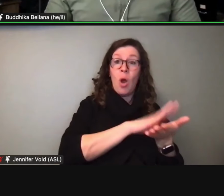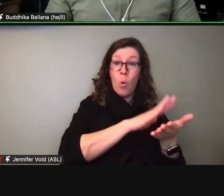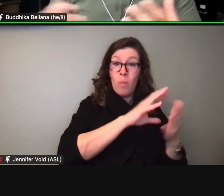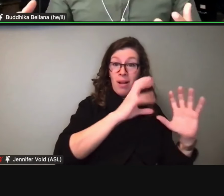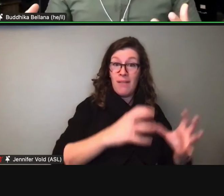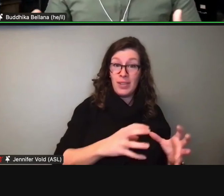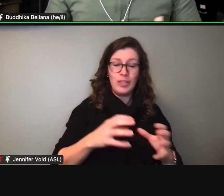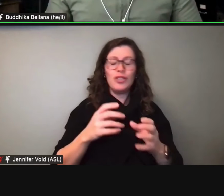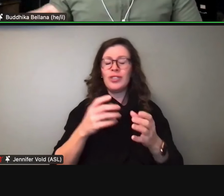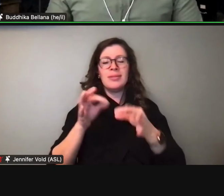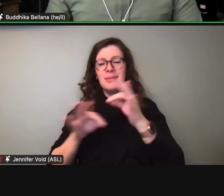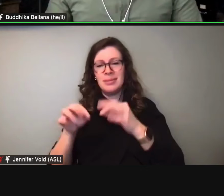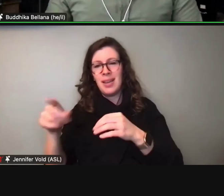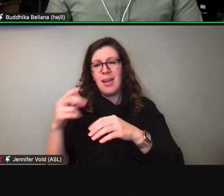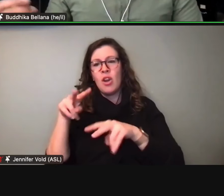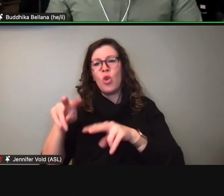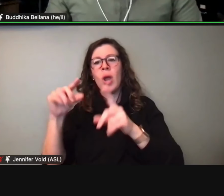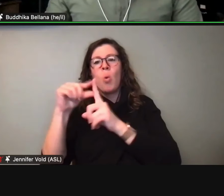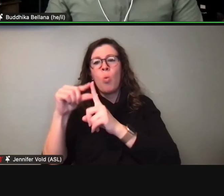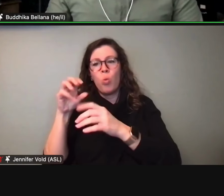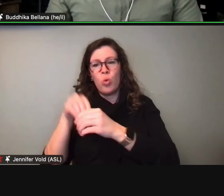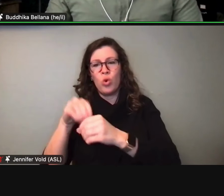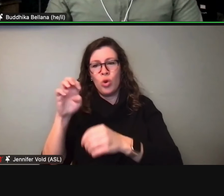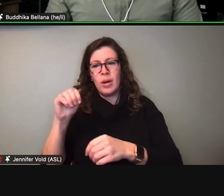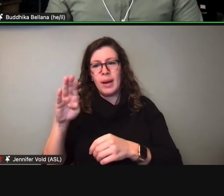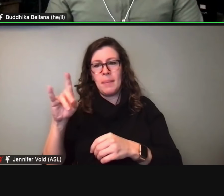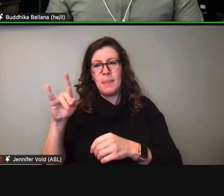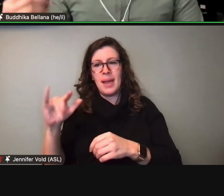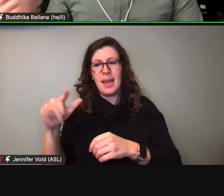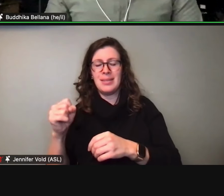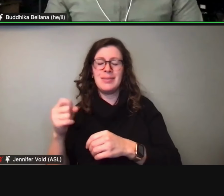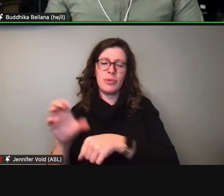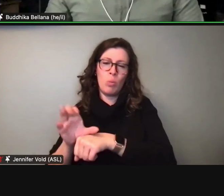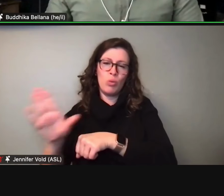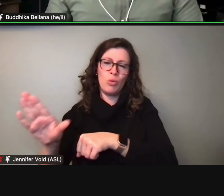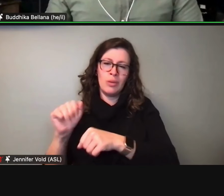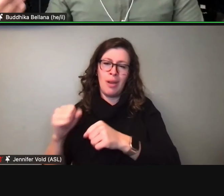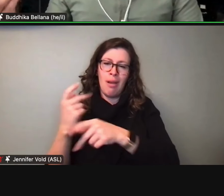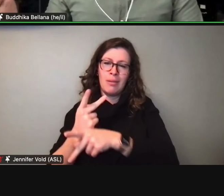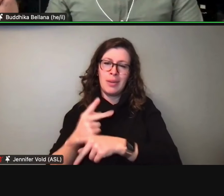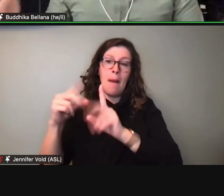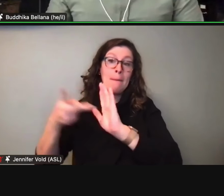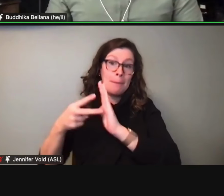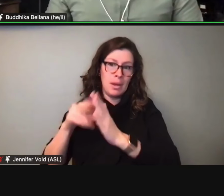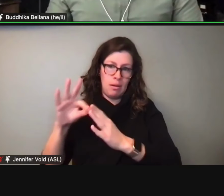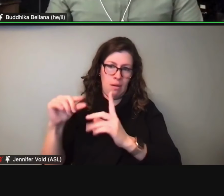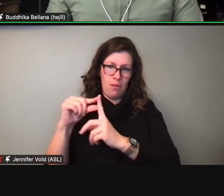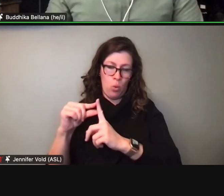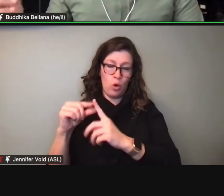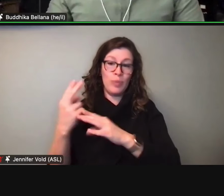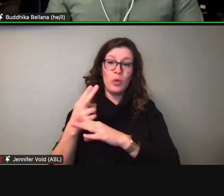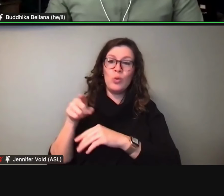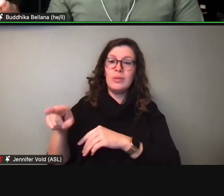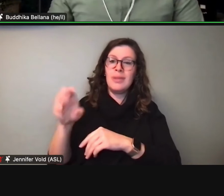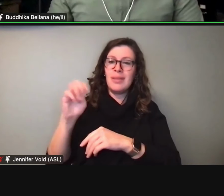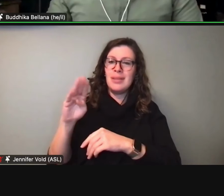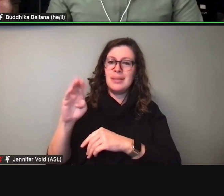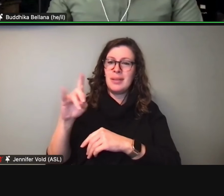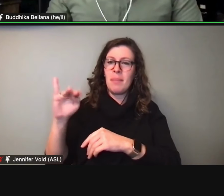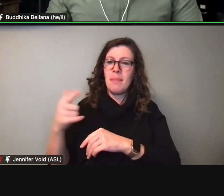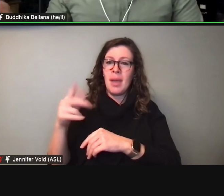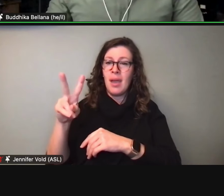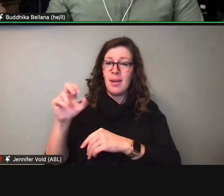essentially automated ways to compute the meaning of a word. And using these embedding vectors that represent the